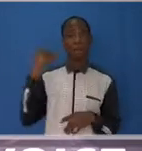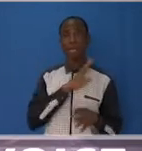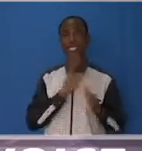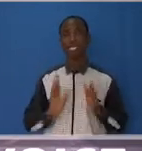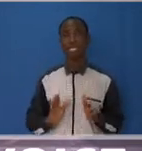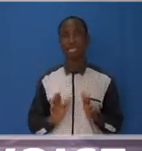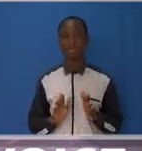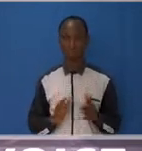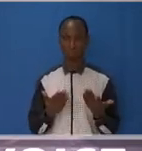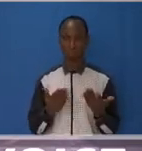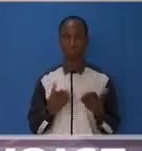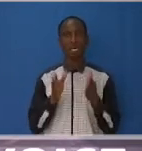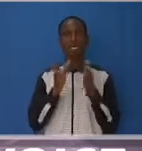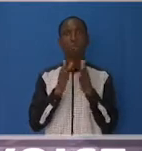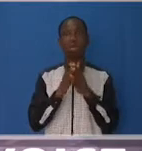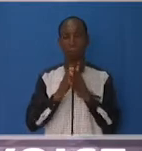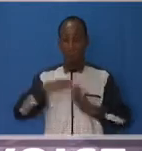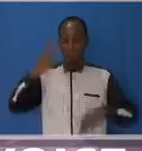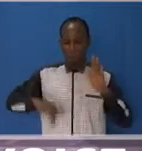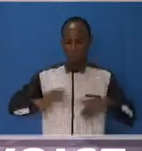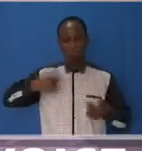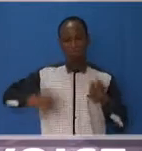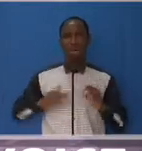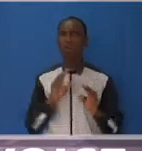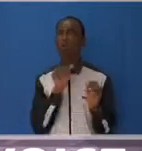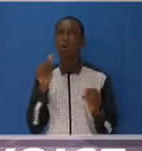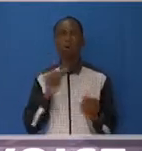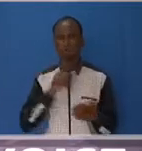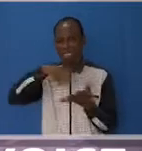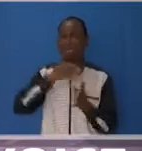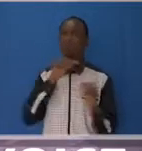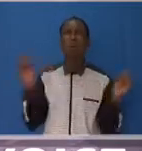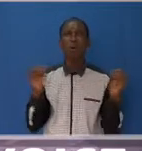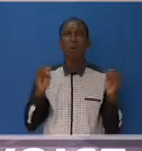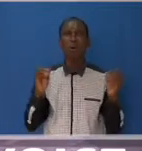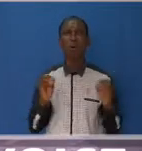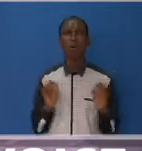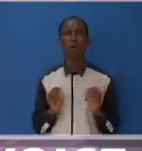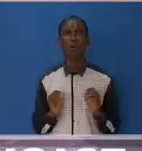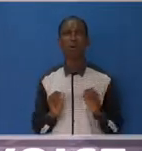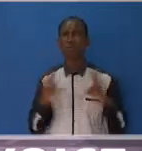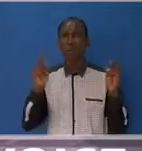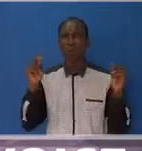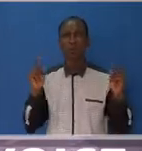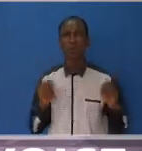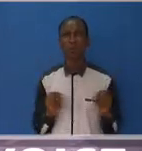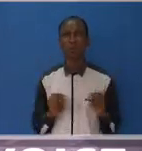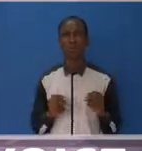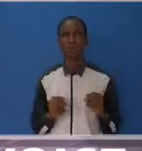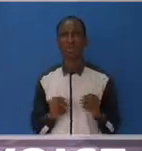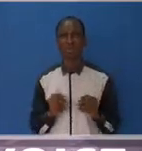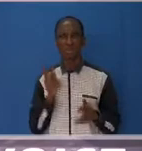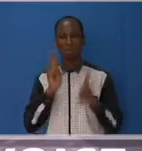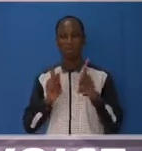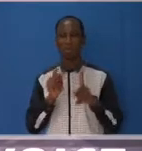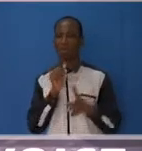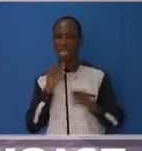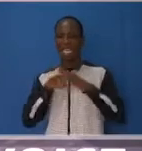omu hia omu mmontwe ne nsa enko round wa sori dem ho ye nko asori si ye kwa kwaji